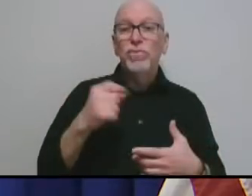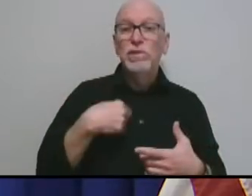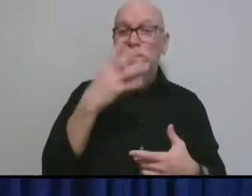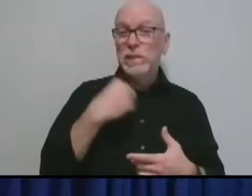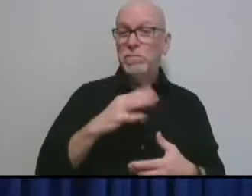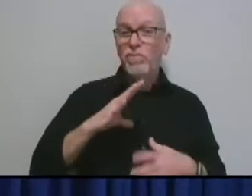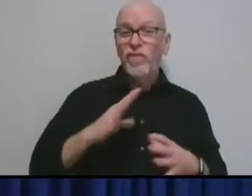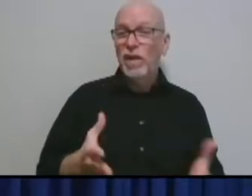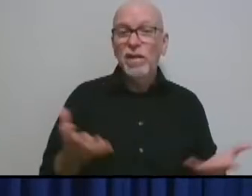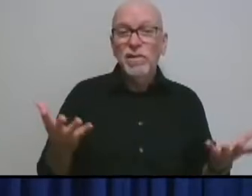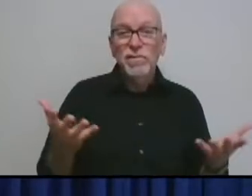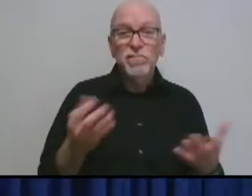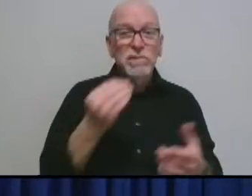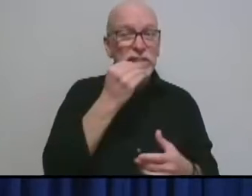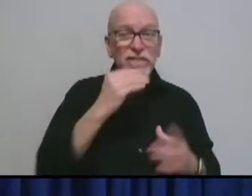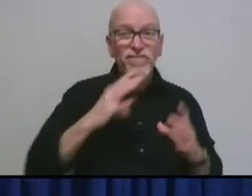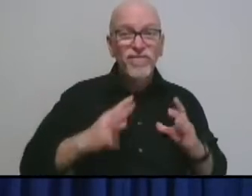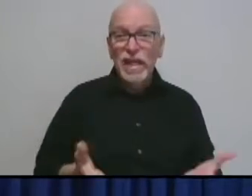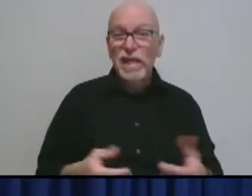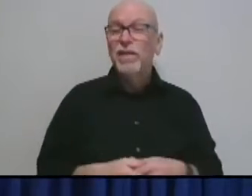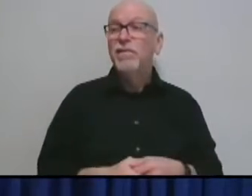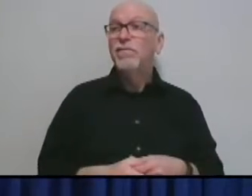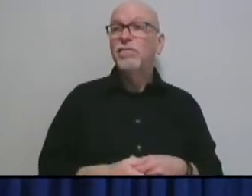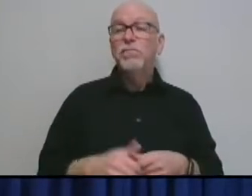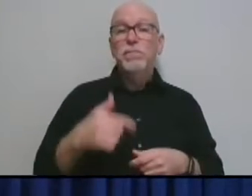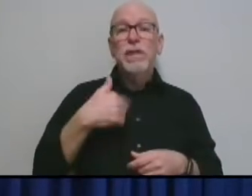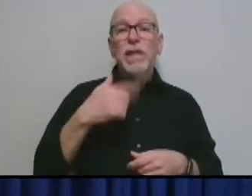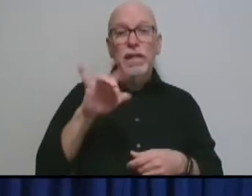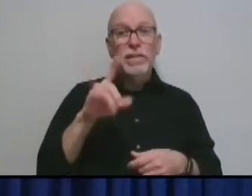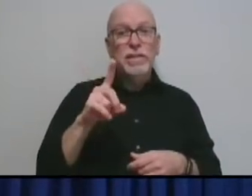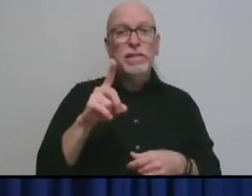fine, ate fine. I did drink